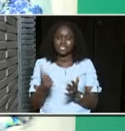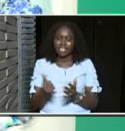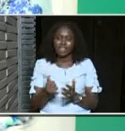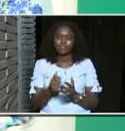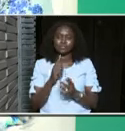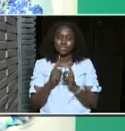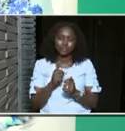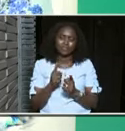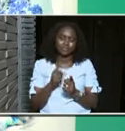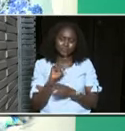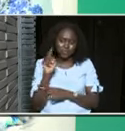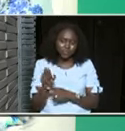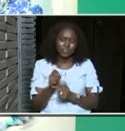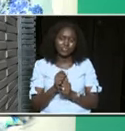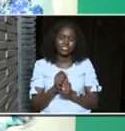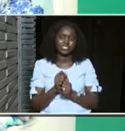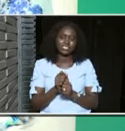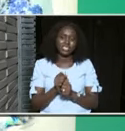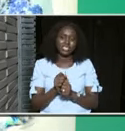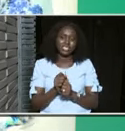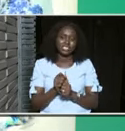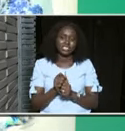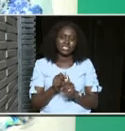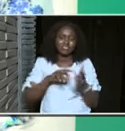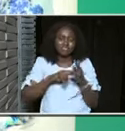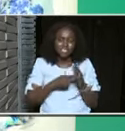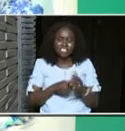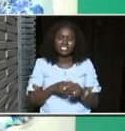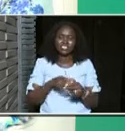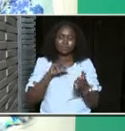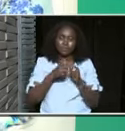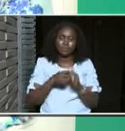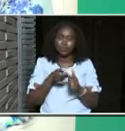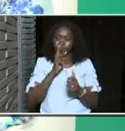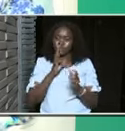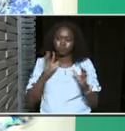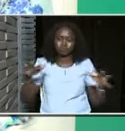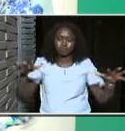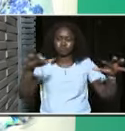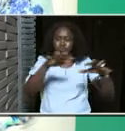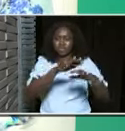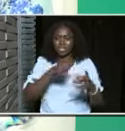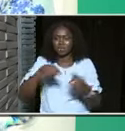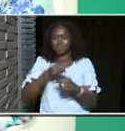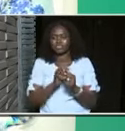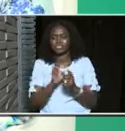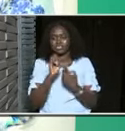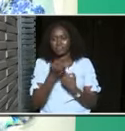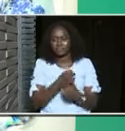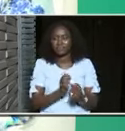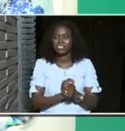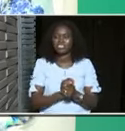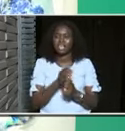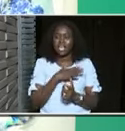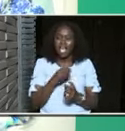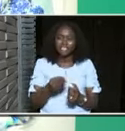of Bayelsa sort of use them, and they're very useful. The issue of overflooding, how to deal with IPOB, early marriage, and how to give